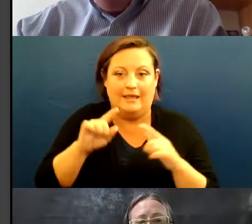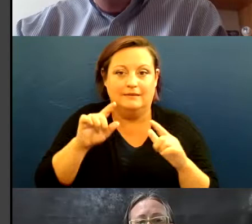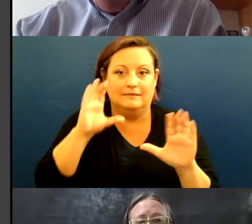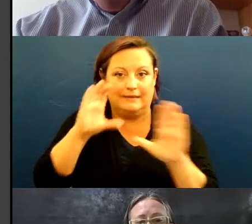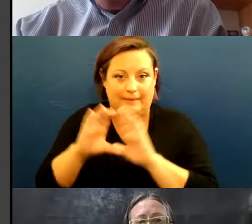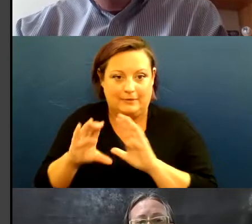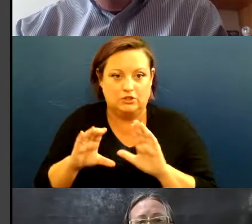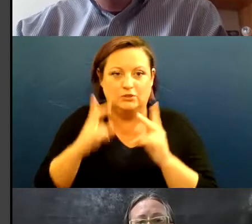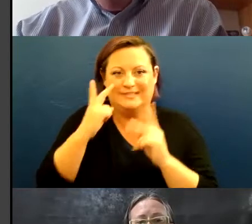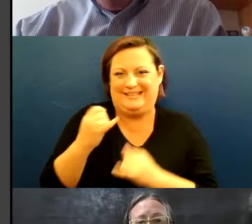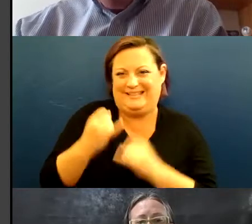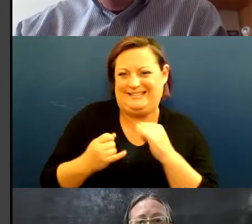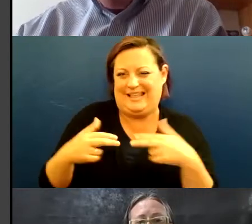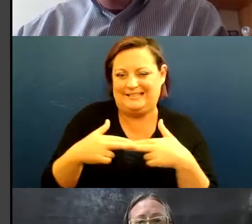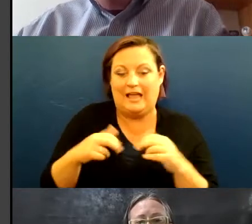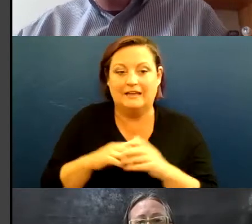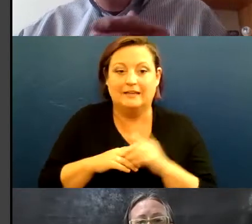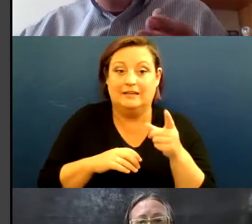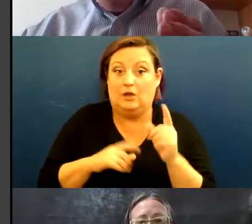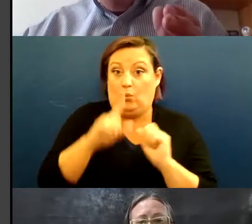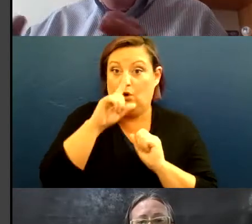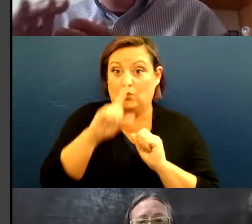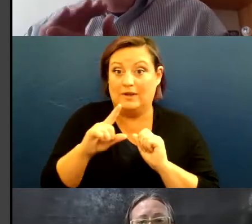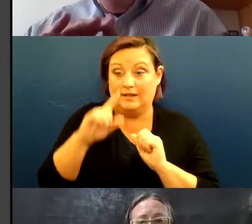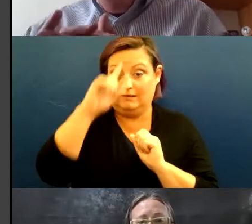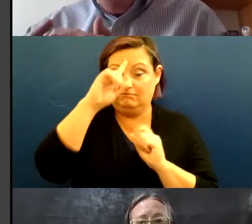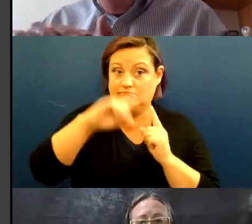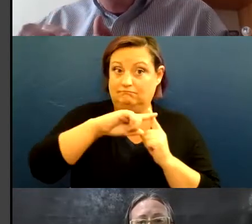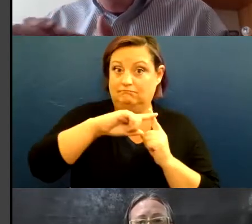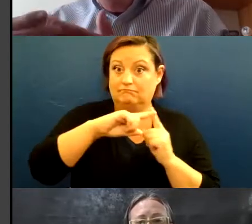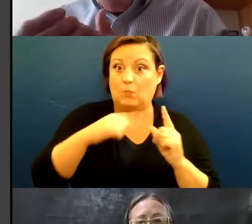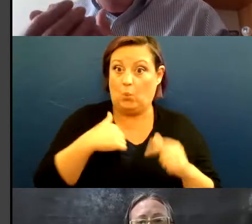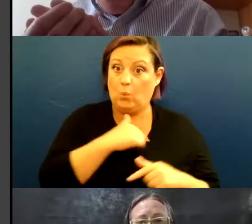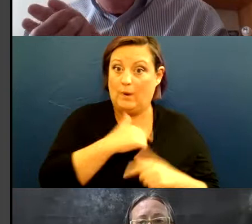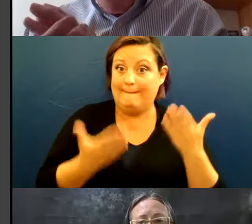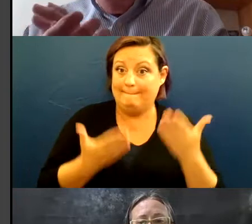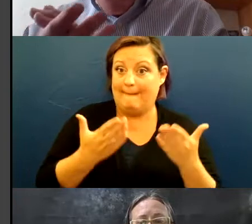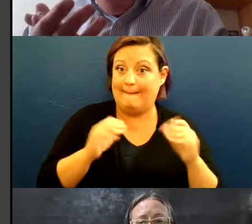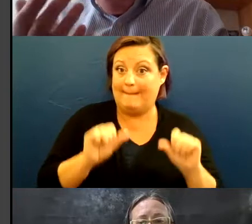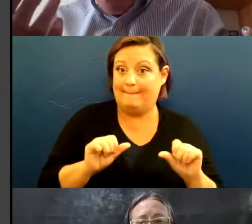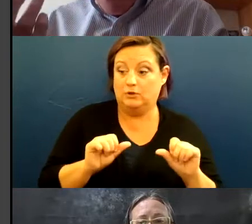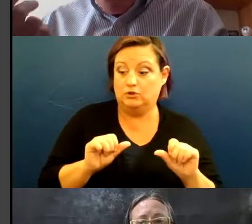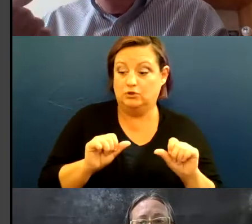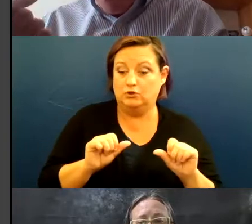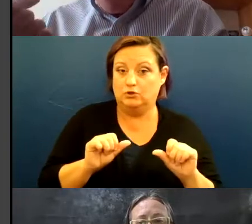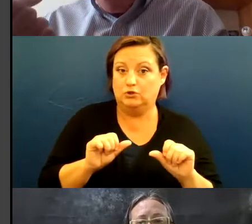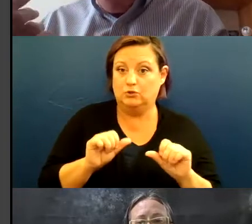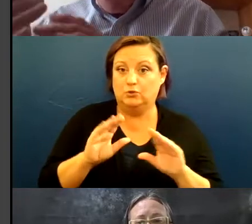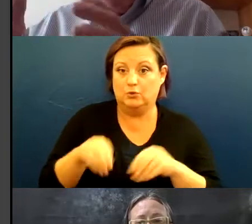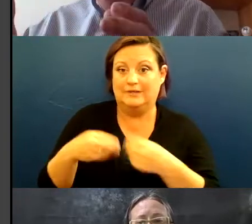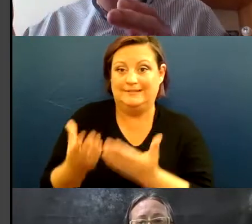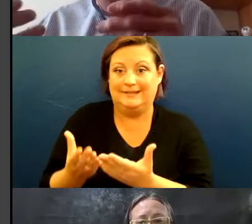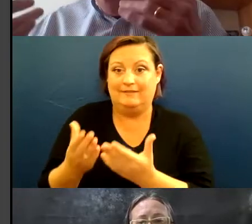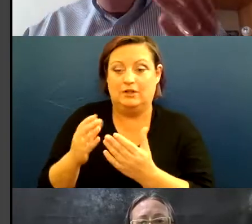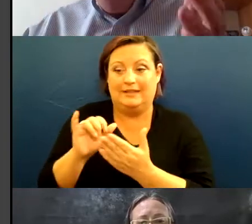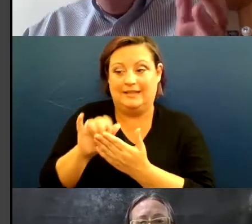accumulate. So we're really optimistic that we might be able to deliver these modified mesenchymal stem cells that will